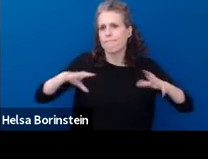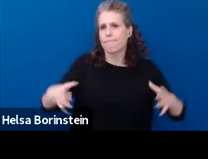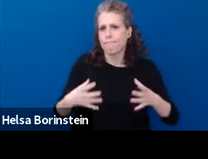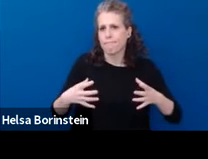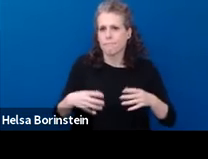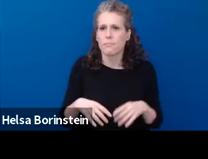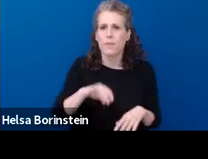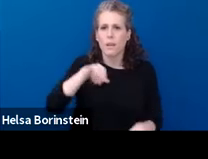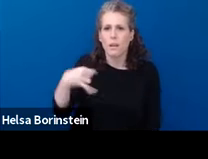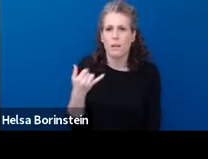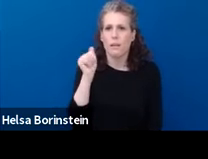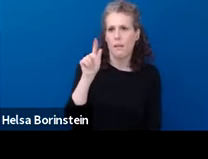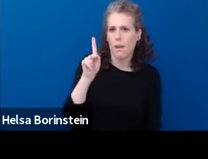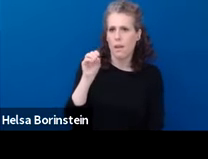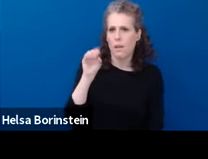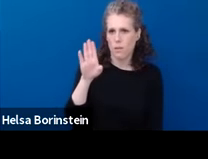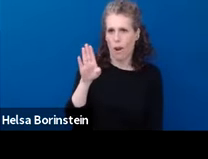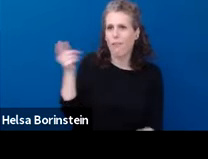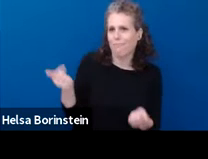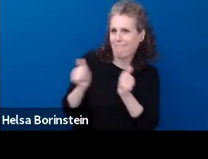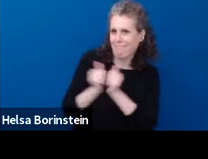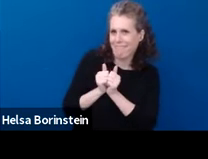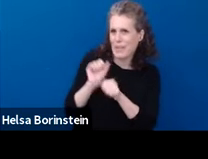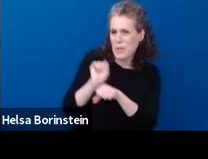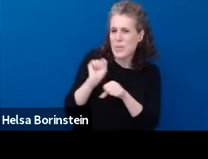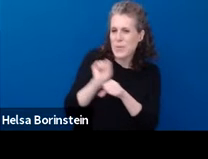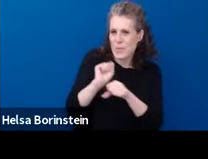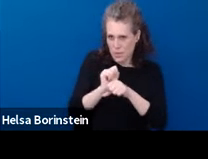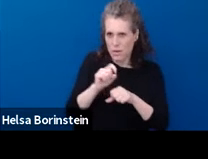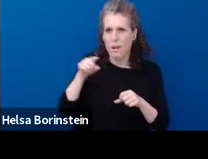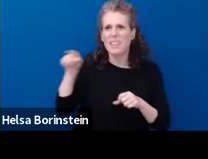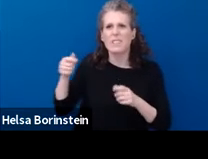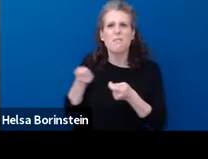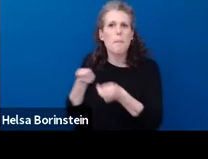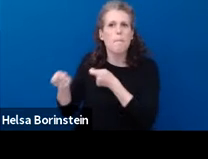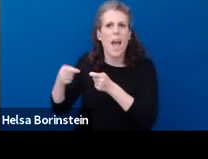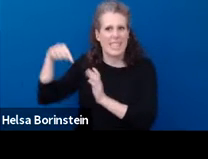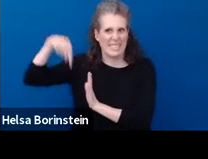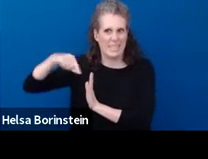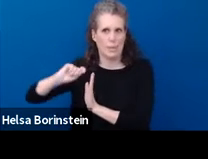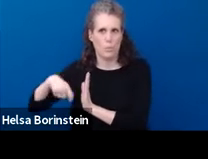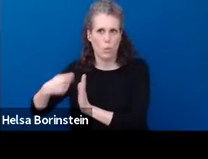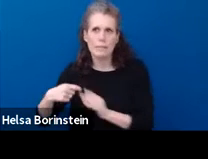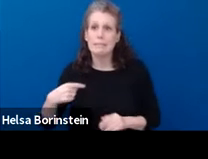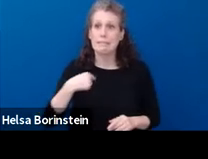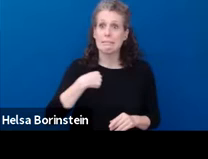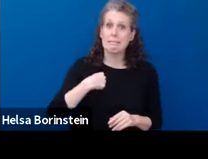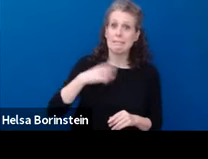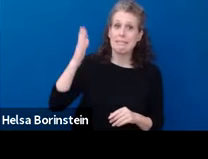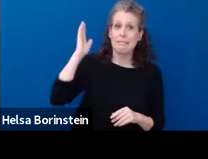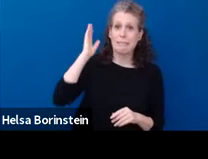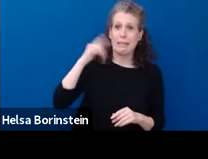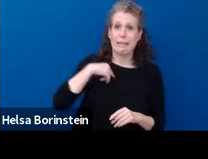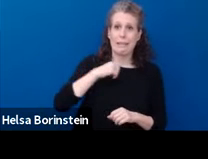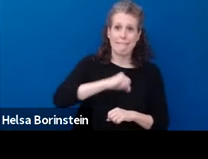colleague Jakob Haslöv with me, who has been the project manager for this project, and I'm now trying to be a little bit quick in the presentations